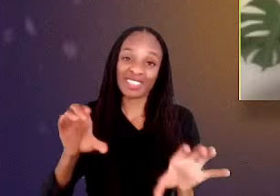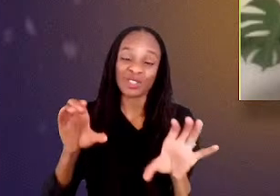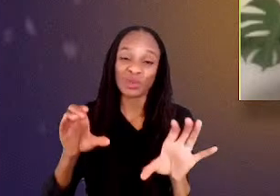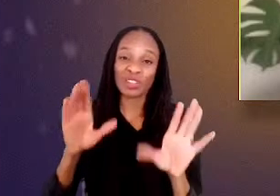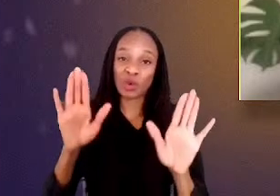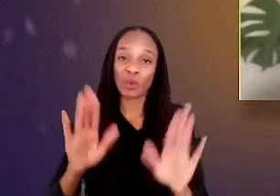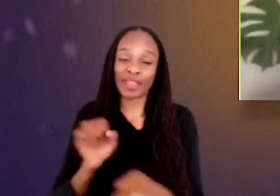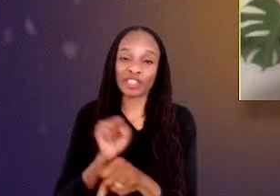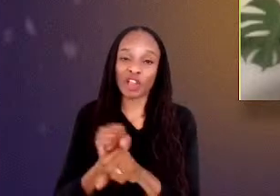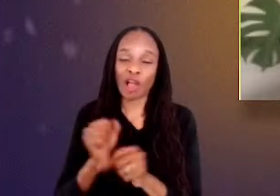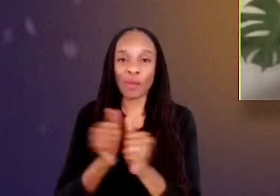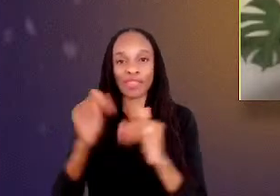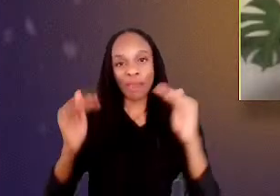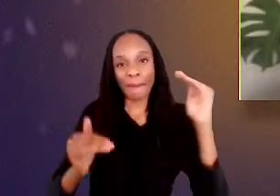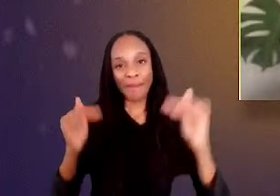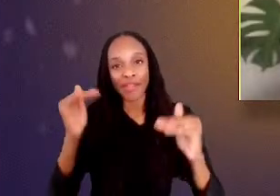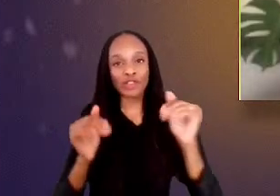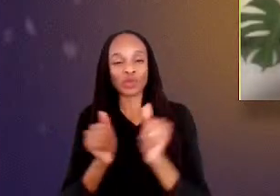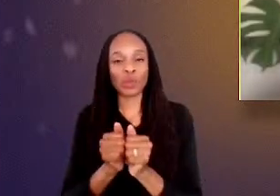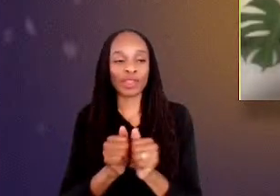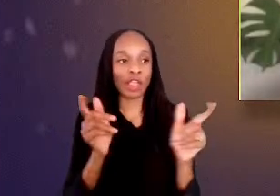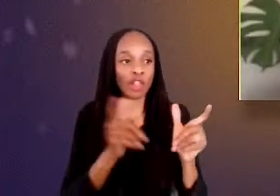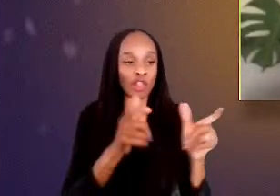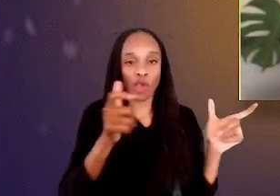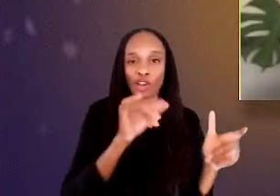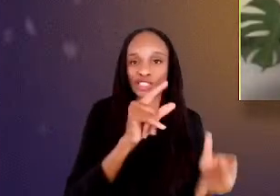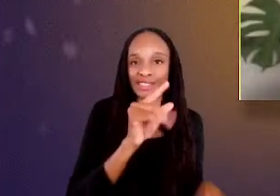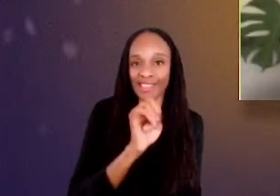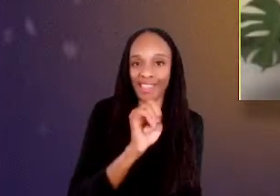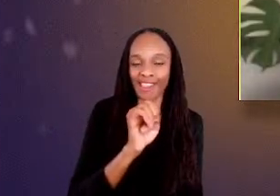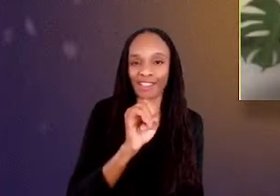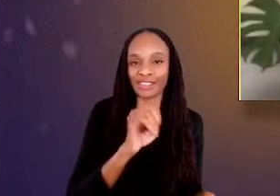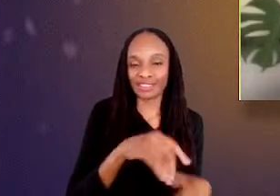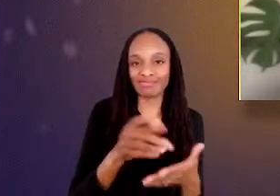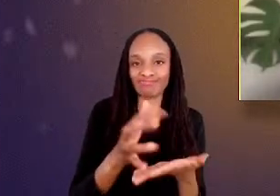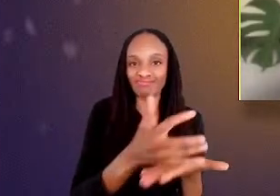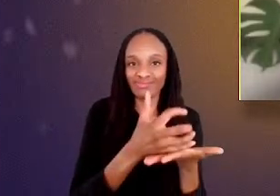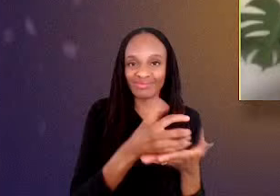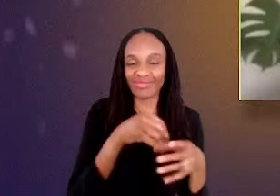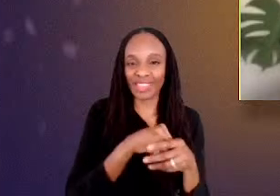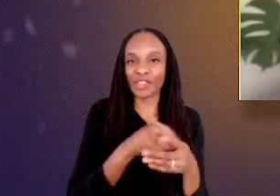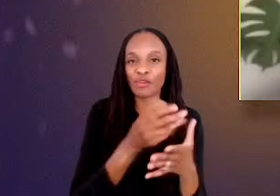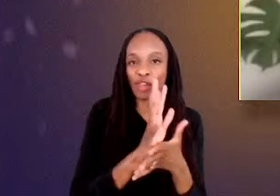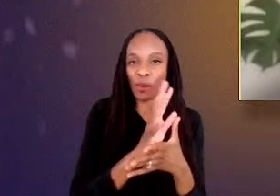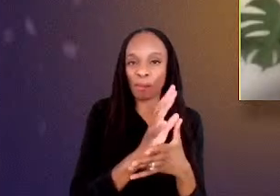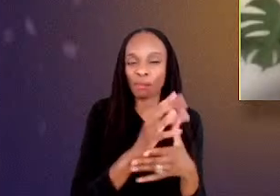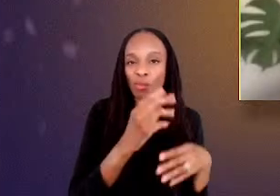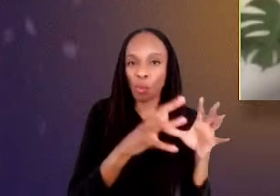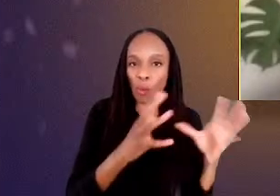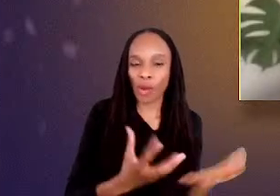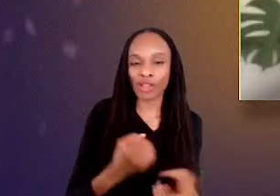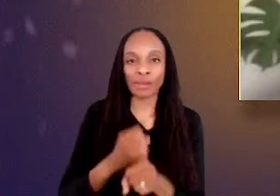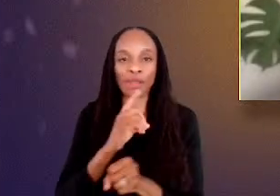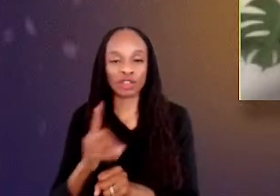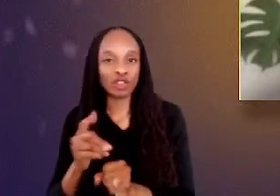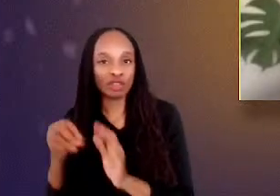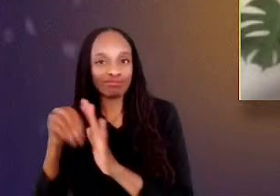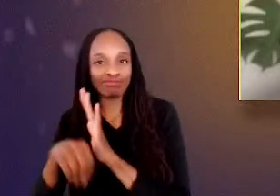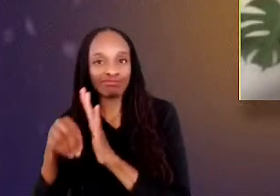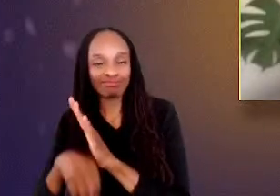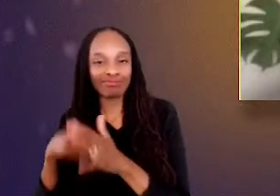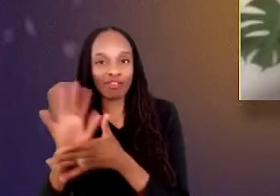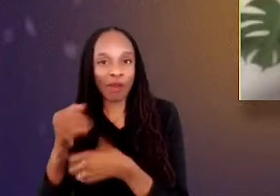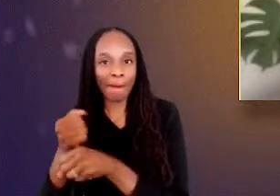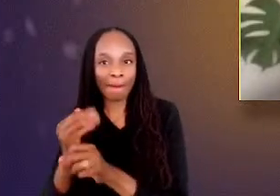like large scale curation that's in the film world and also making sure Louisiana and New Orleans filmmakers get seen and